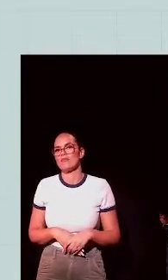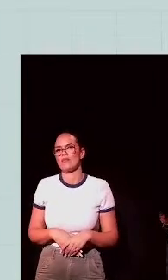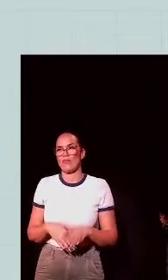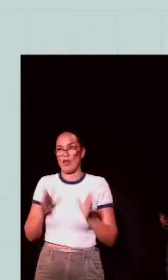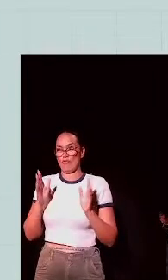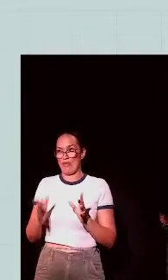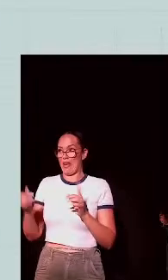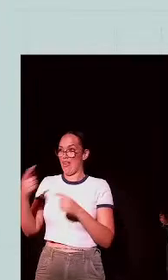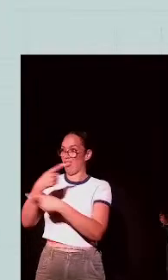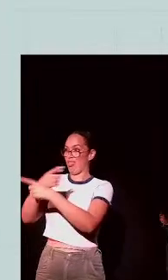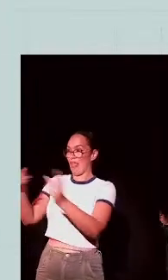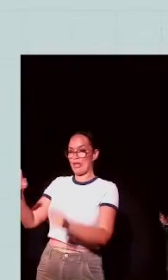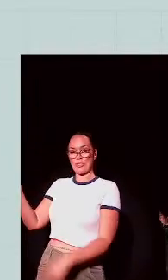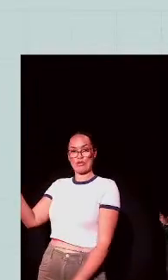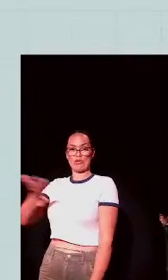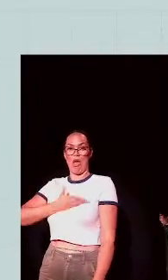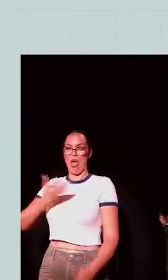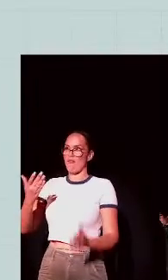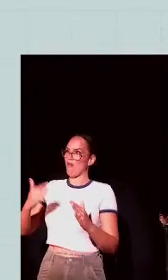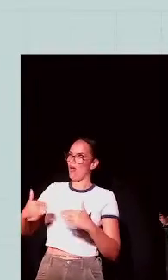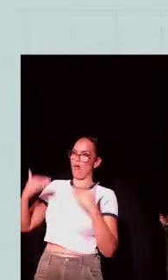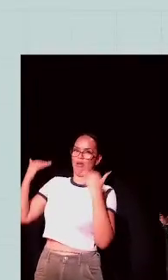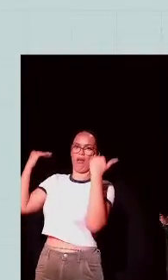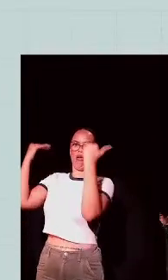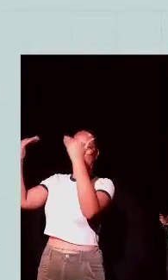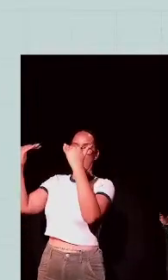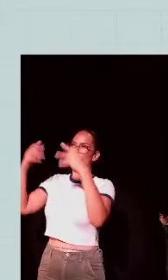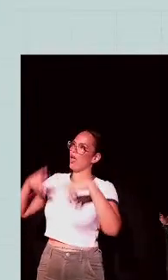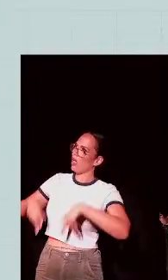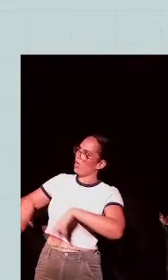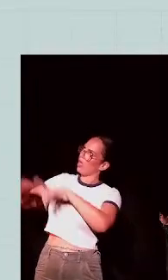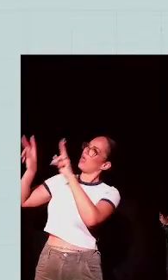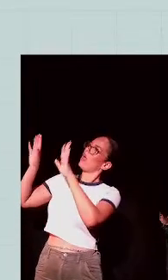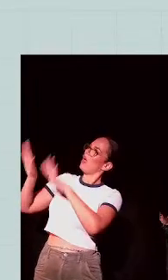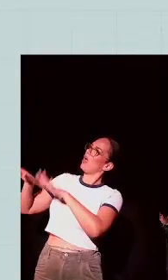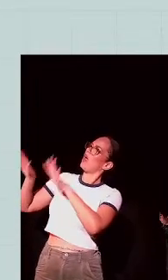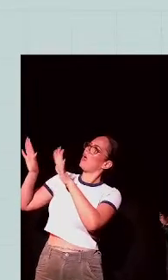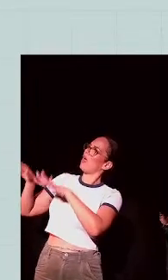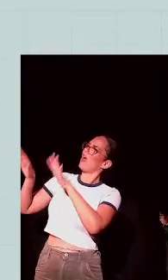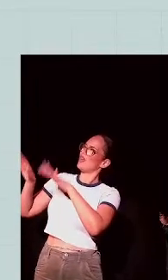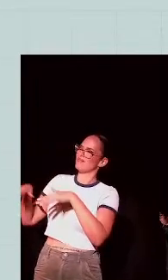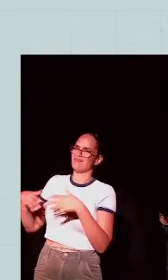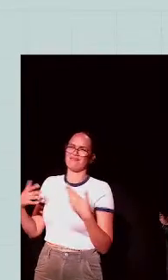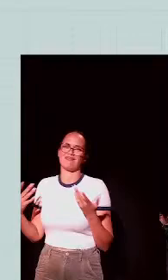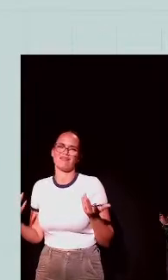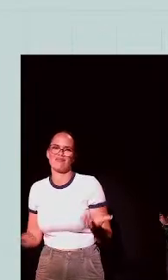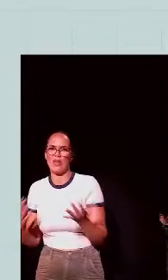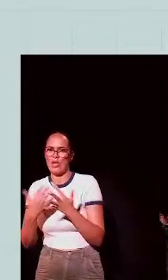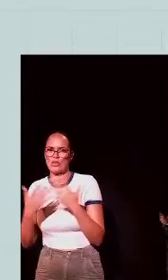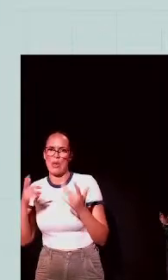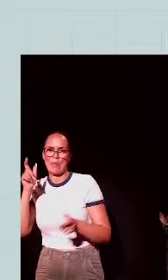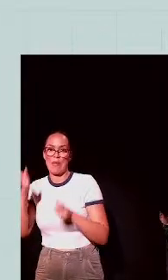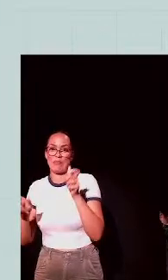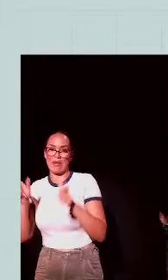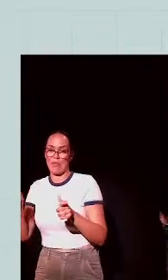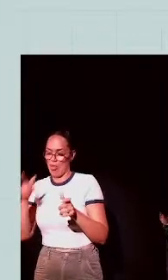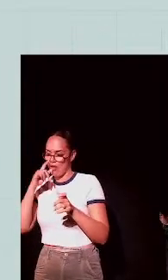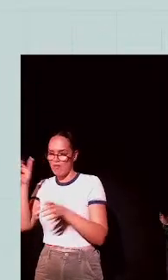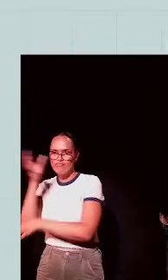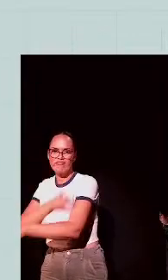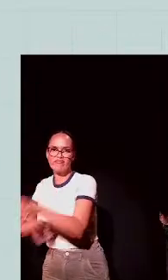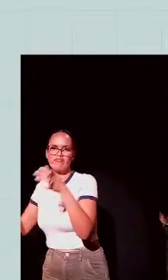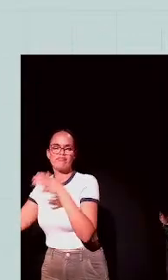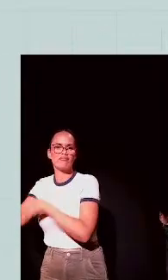deserve their lofty place? Could 10,000 other burning people easily take their space?